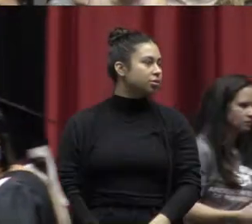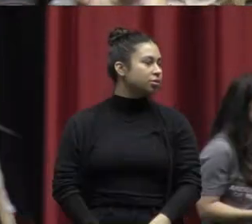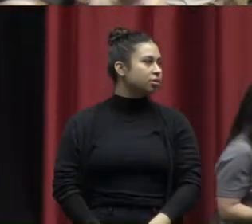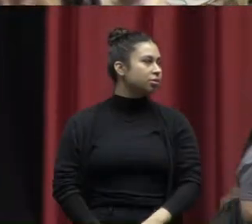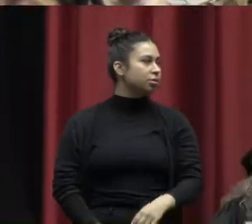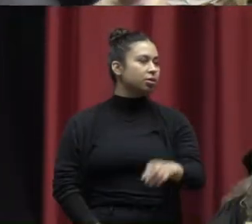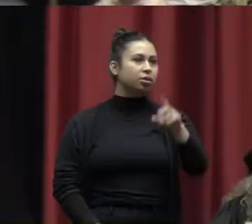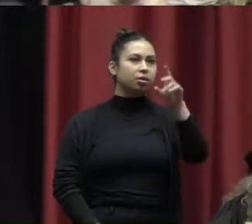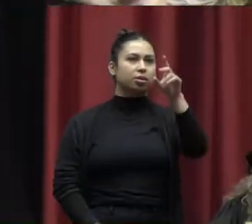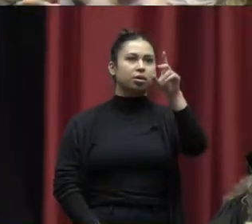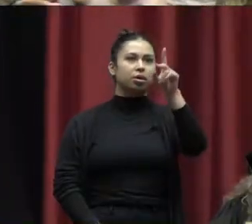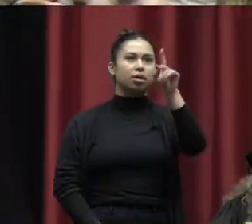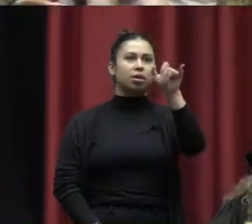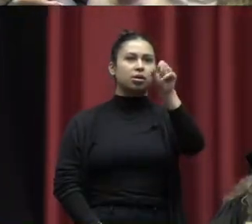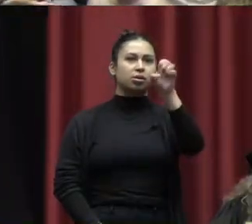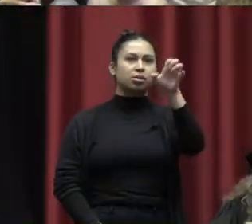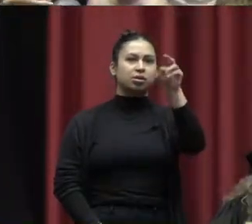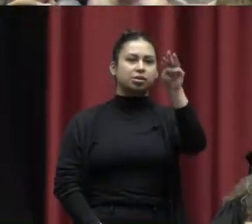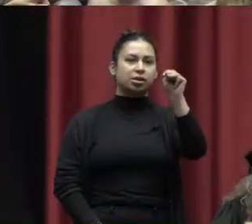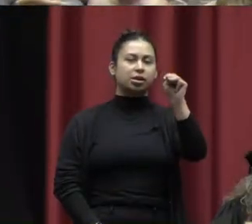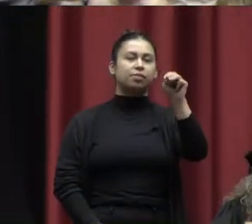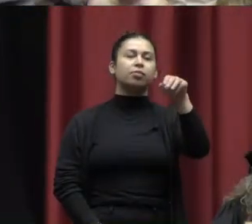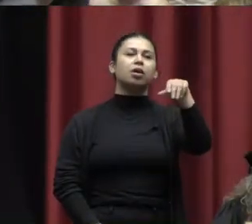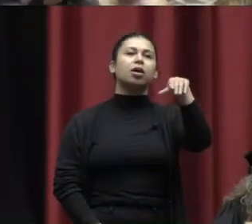Kasim Baker.